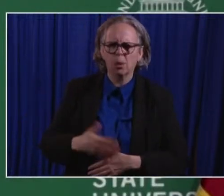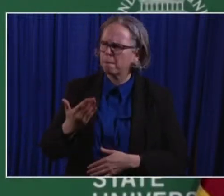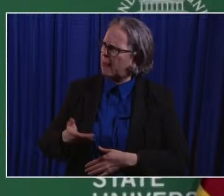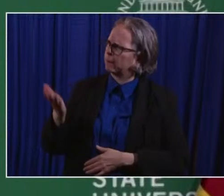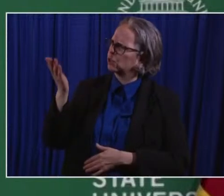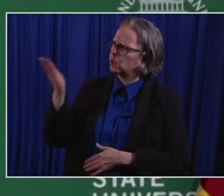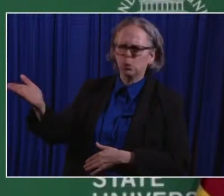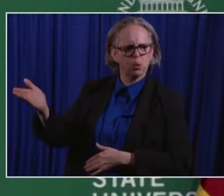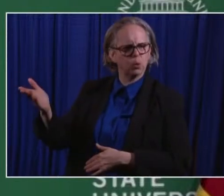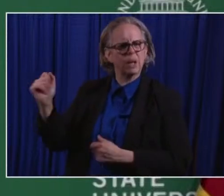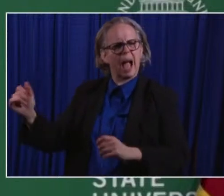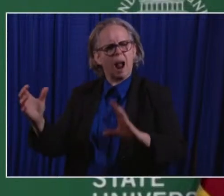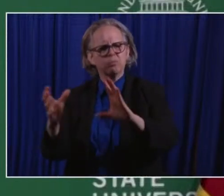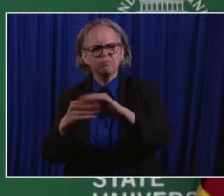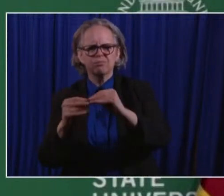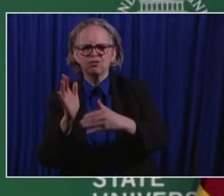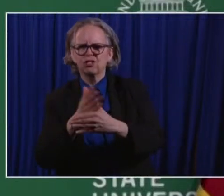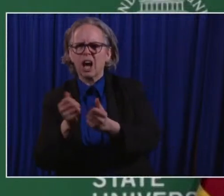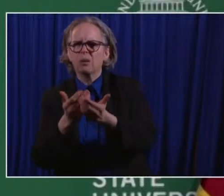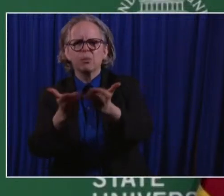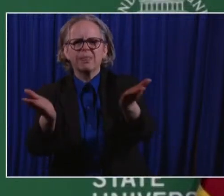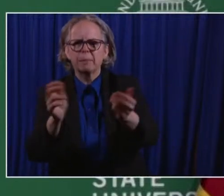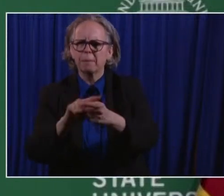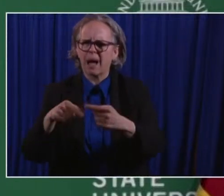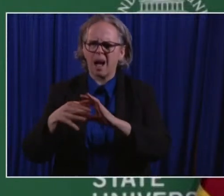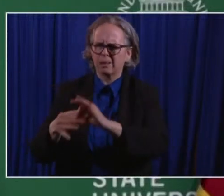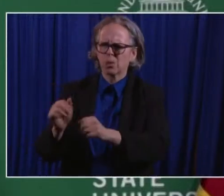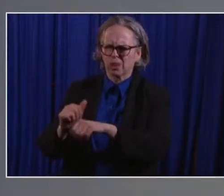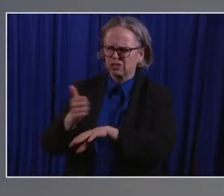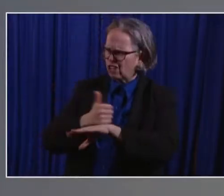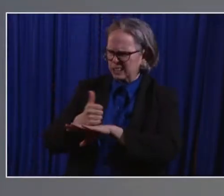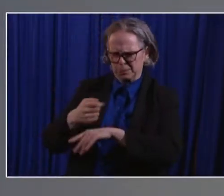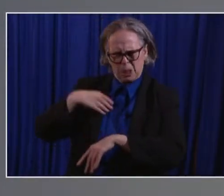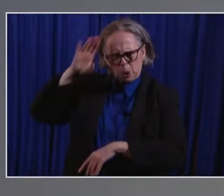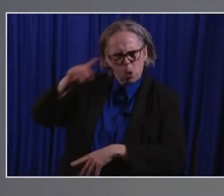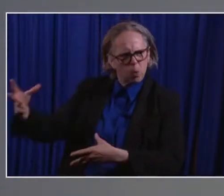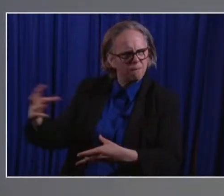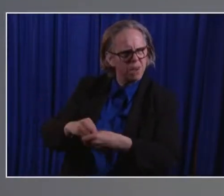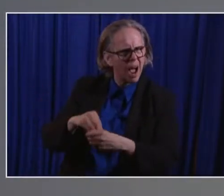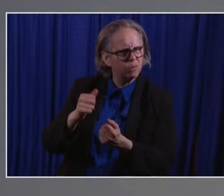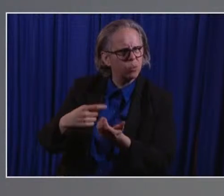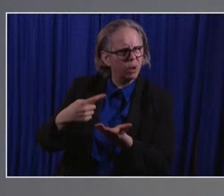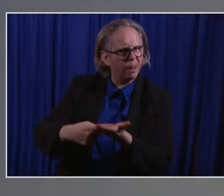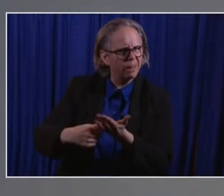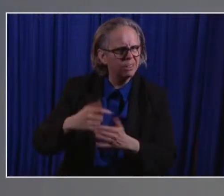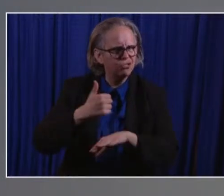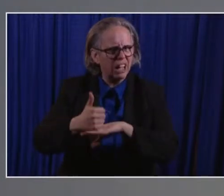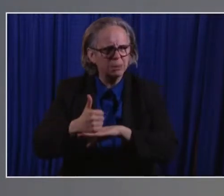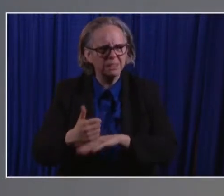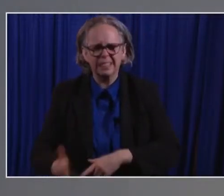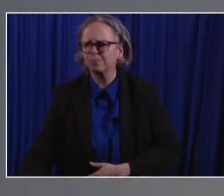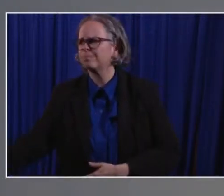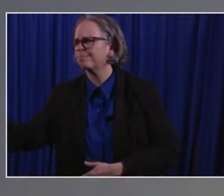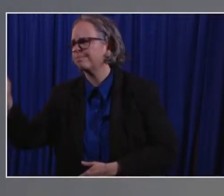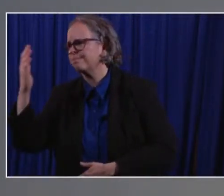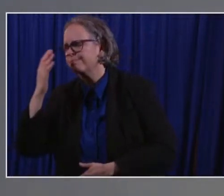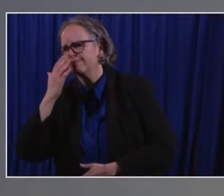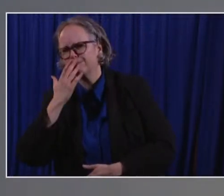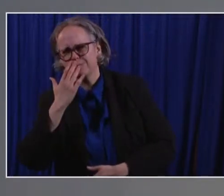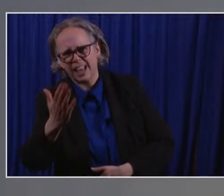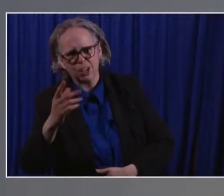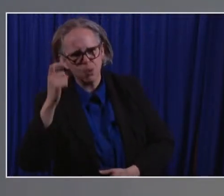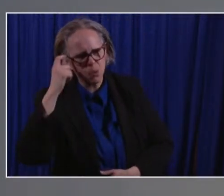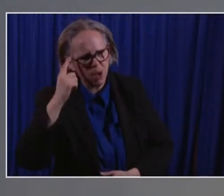the transportation, because I know you've been involved in that a lot. Thank you, Governor, and thank you for the time you spend with us. I